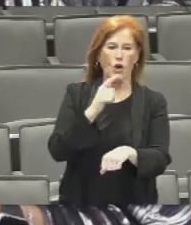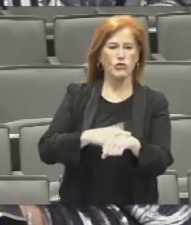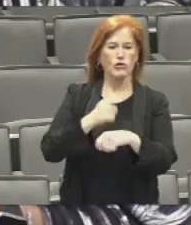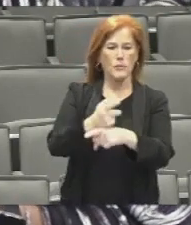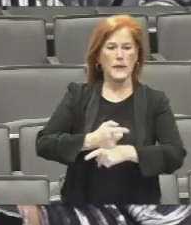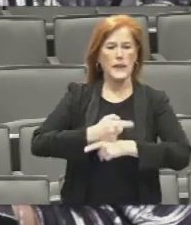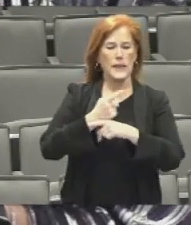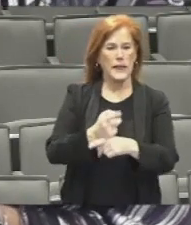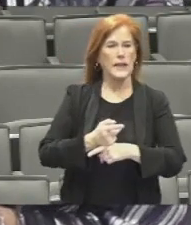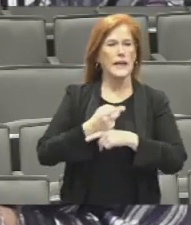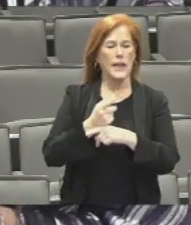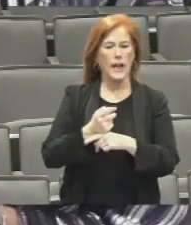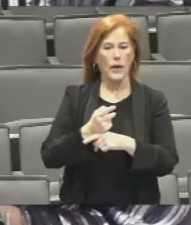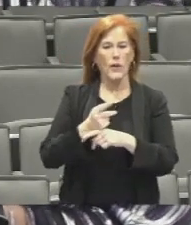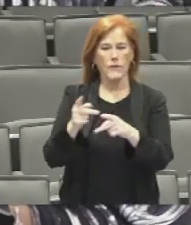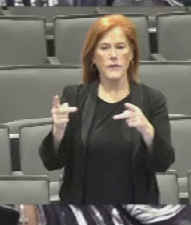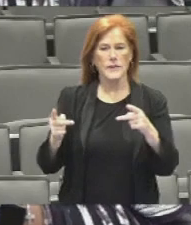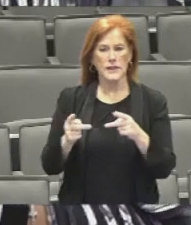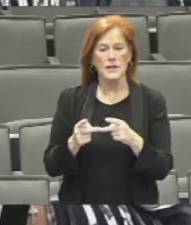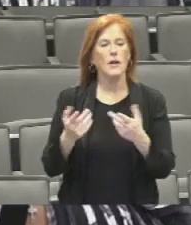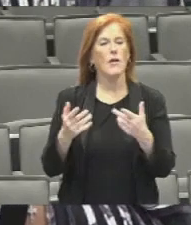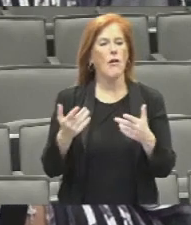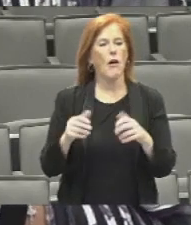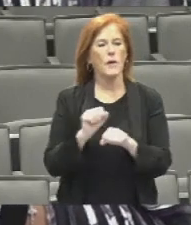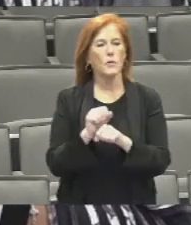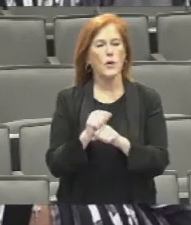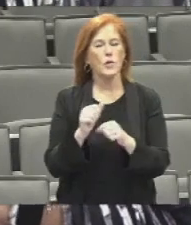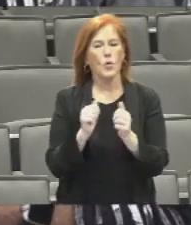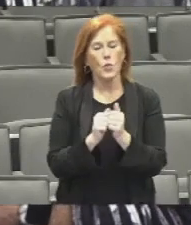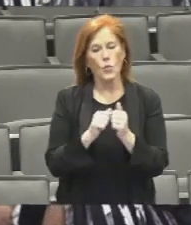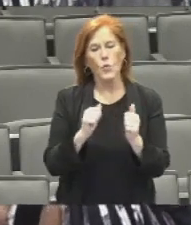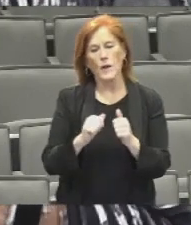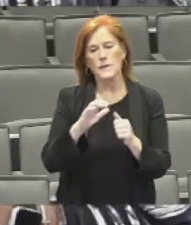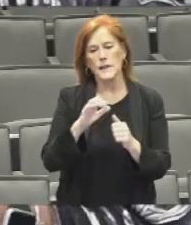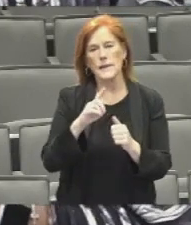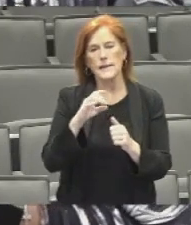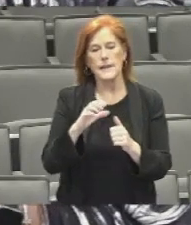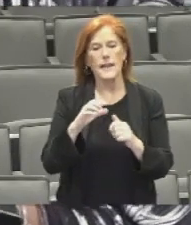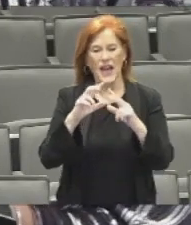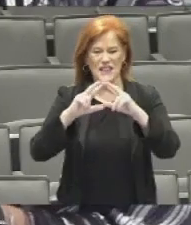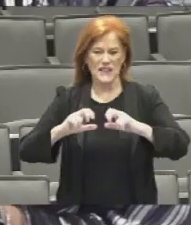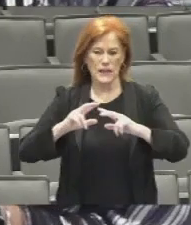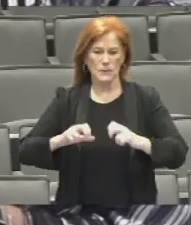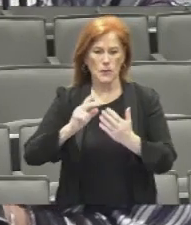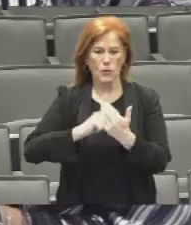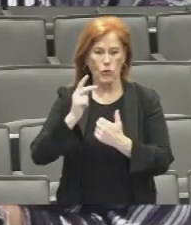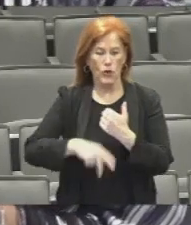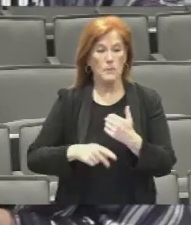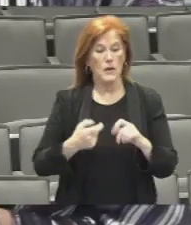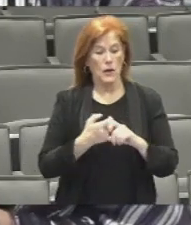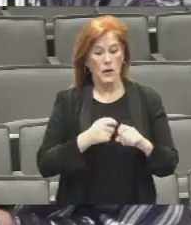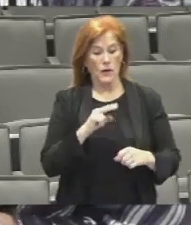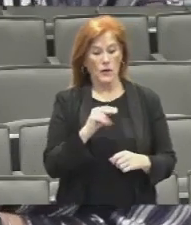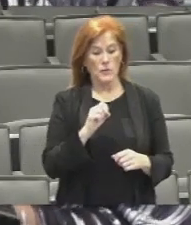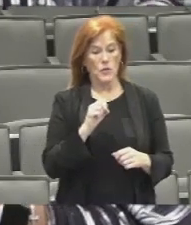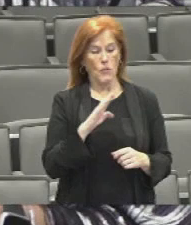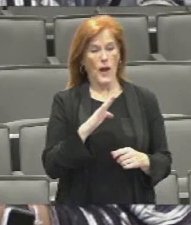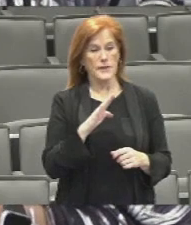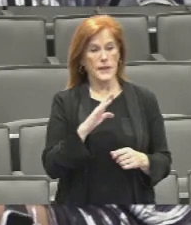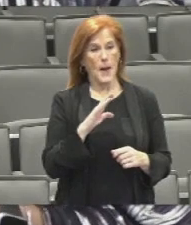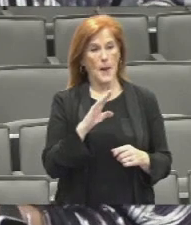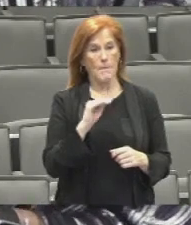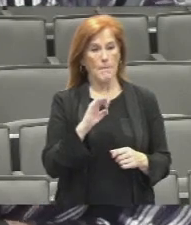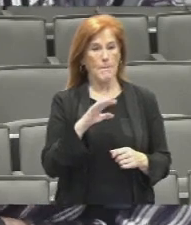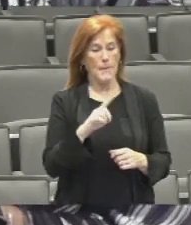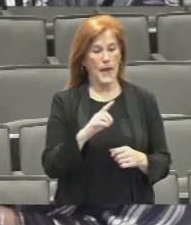facilities have worked with the Infection Control Assessment Program, which is a program that comes out of Nebraska Medicine.